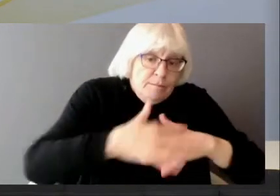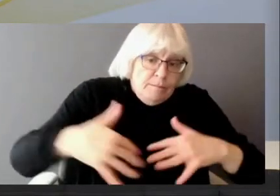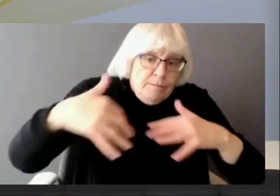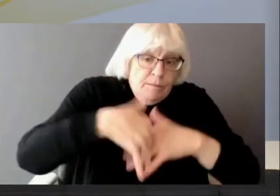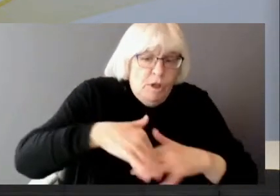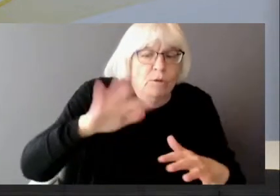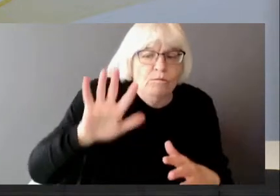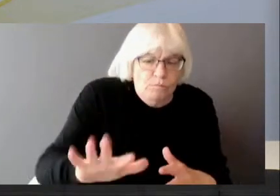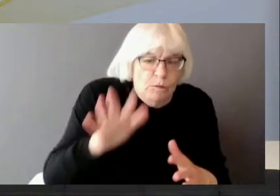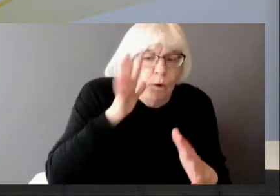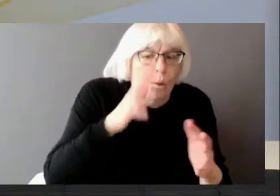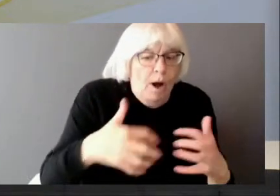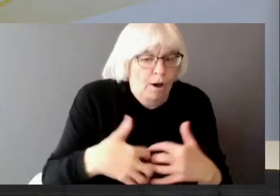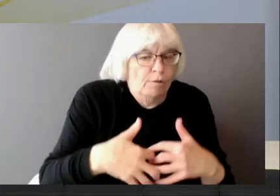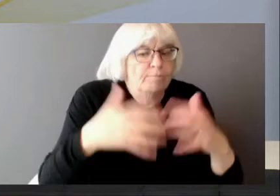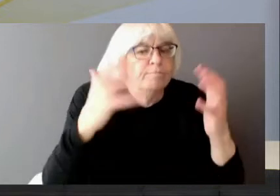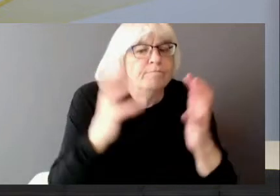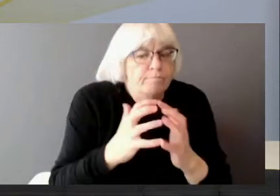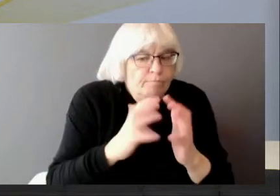early March.